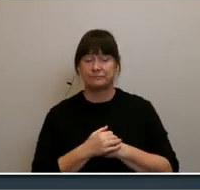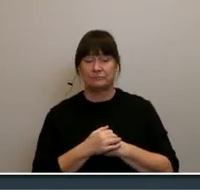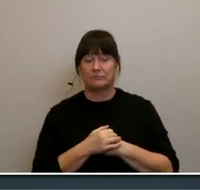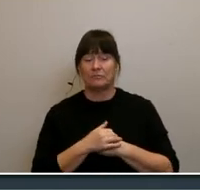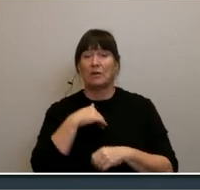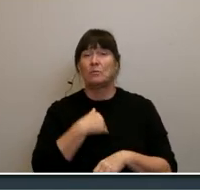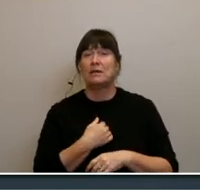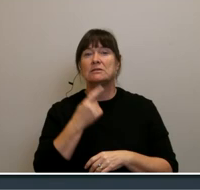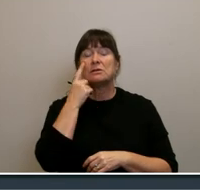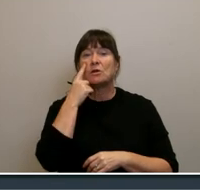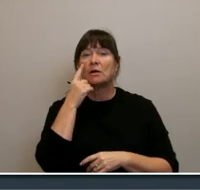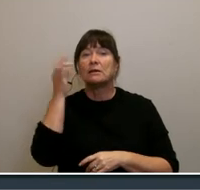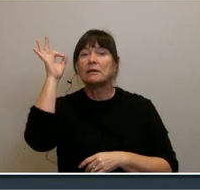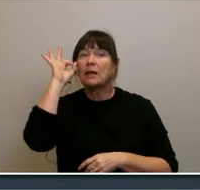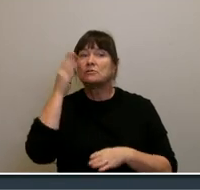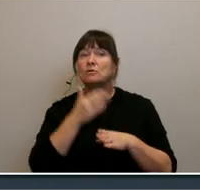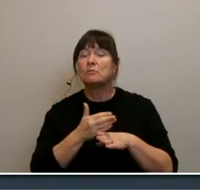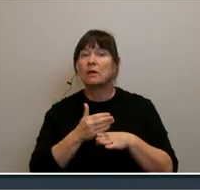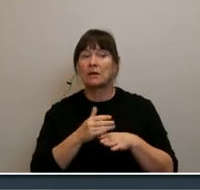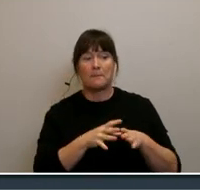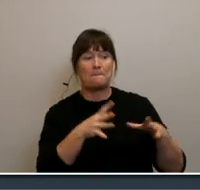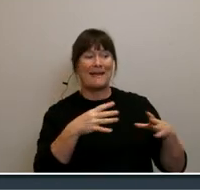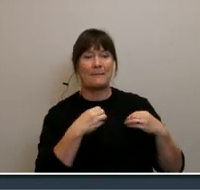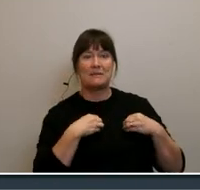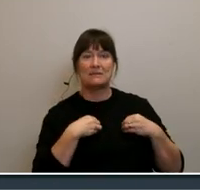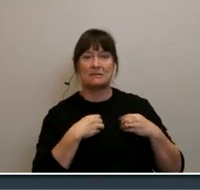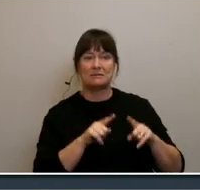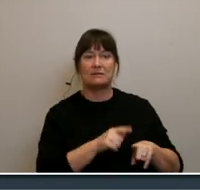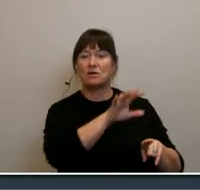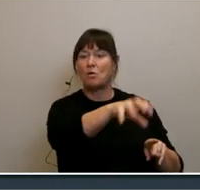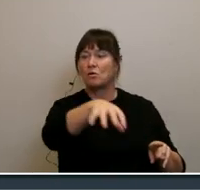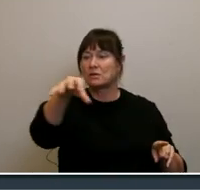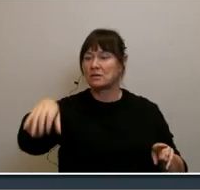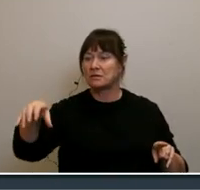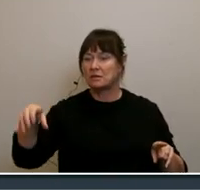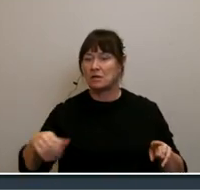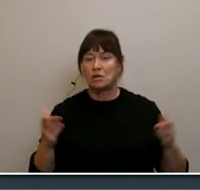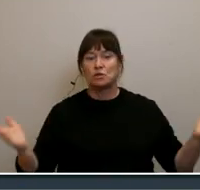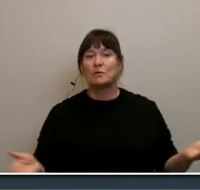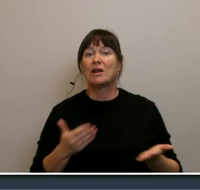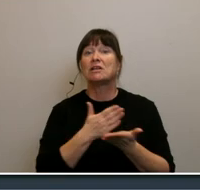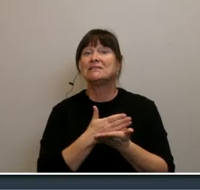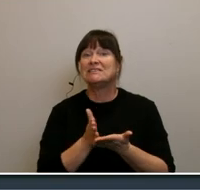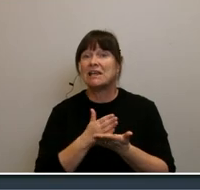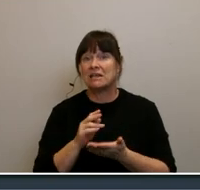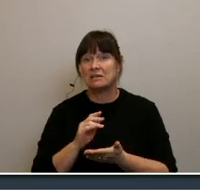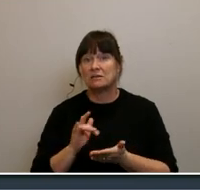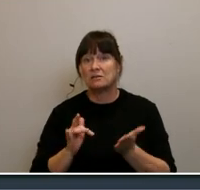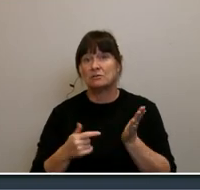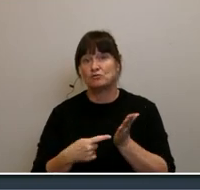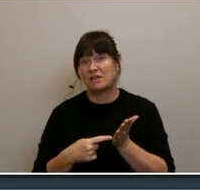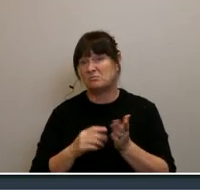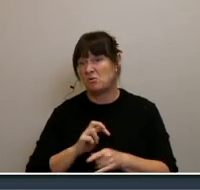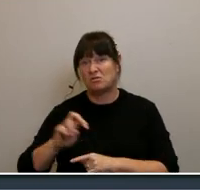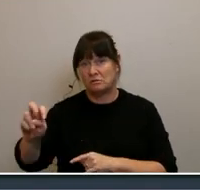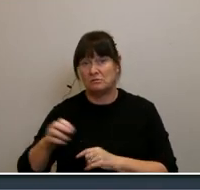We need to consider council working with larger businesses and bodies to encourage shared transport. And it may